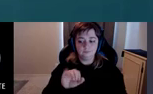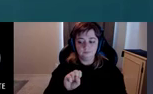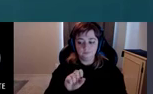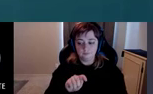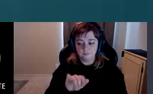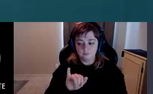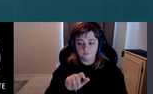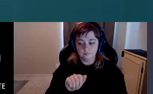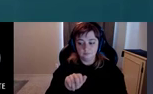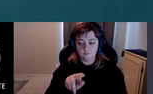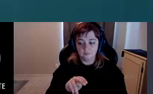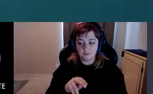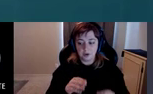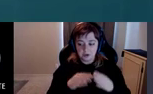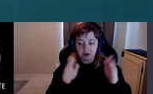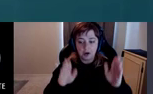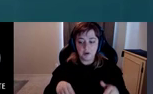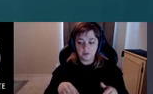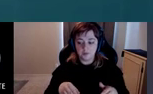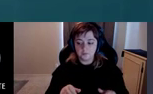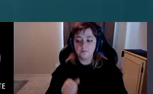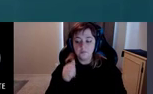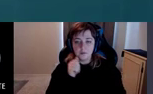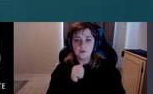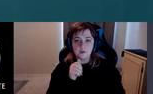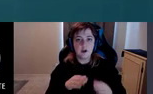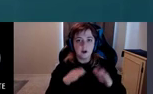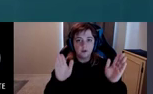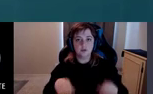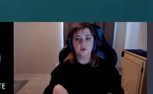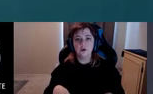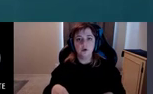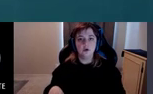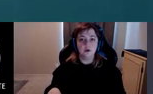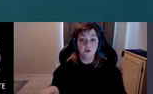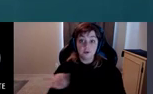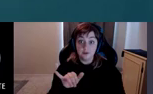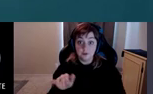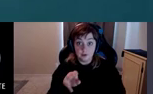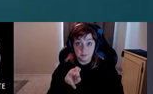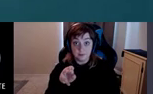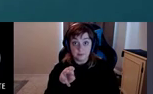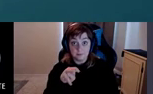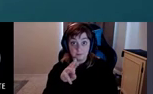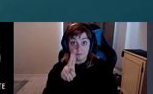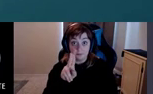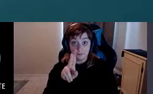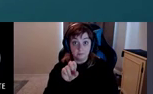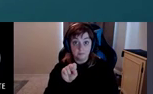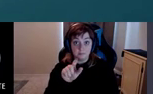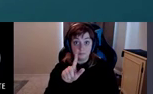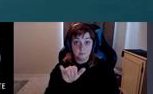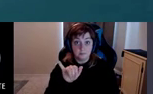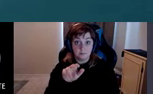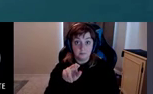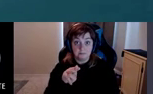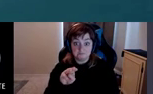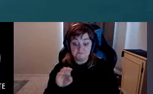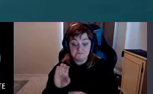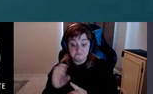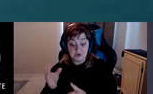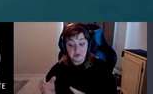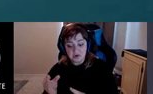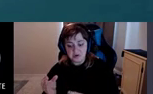up in fundamentalist Muslim households were so similar. Being able to relate that much to characters and see it's